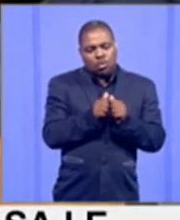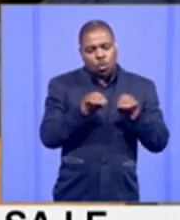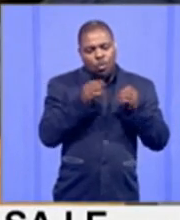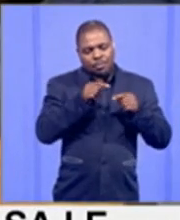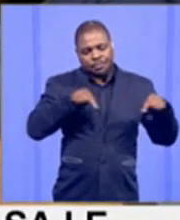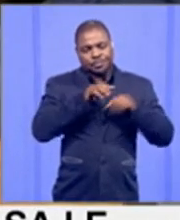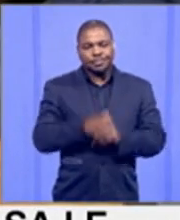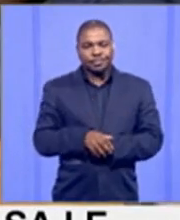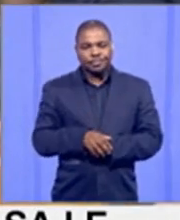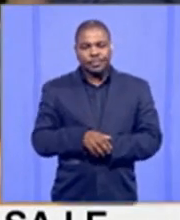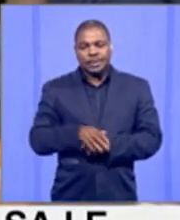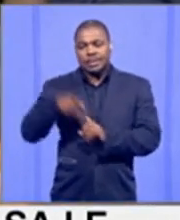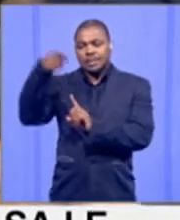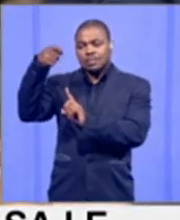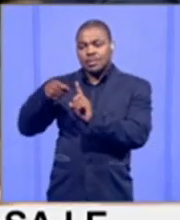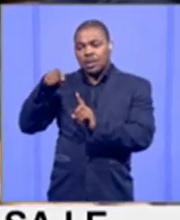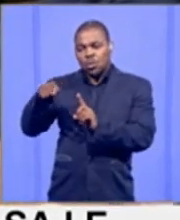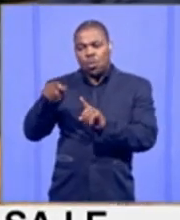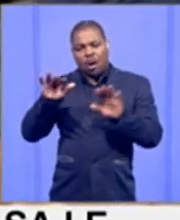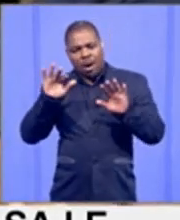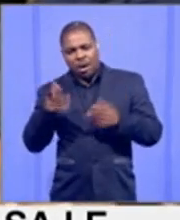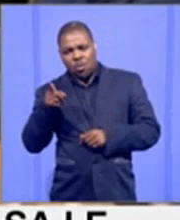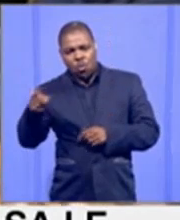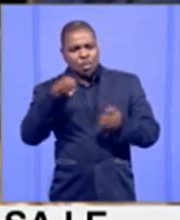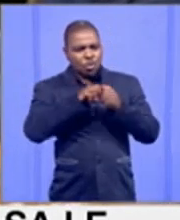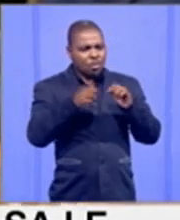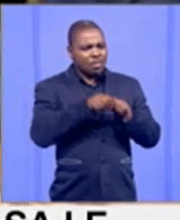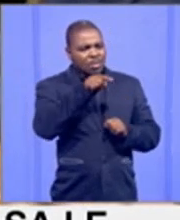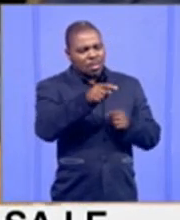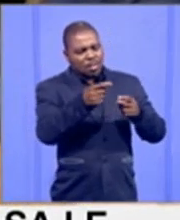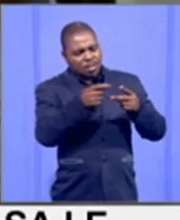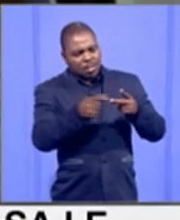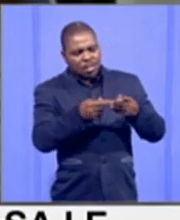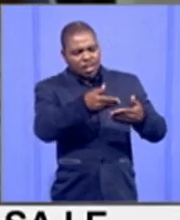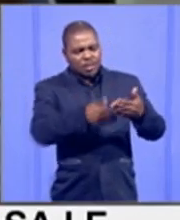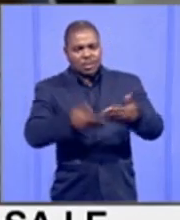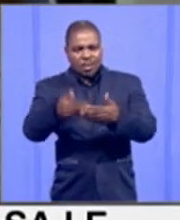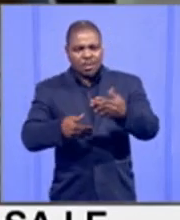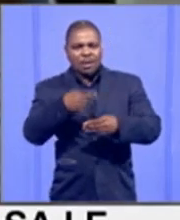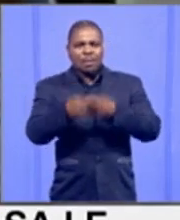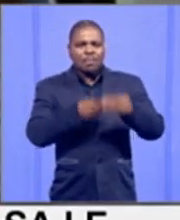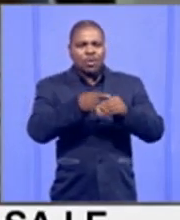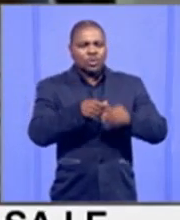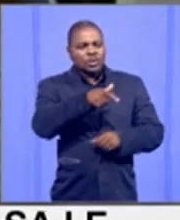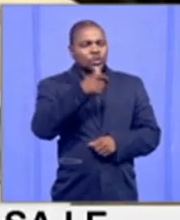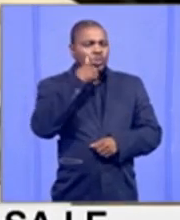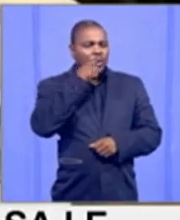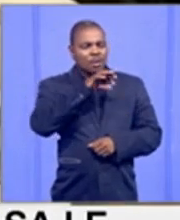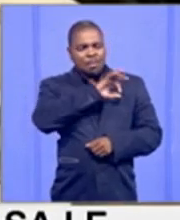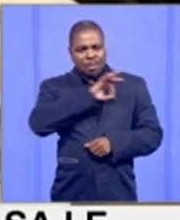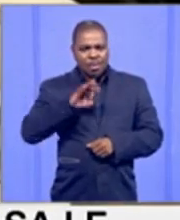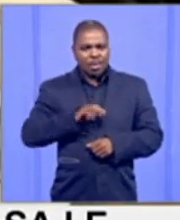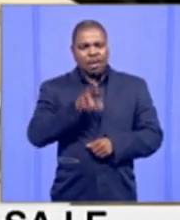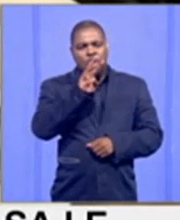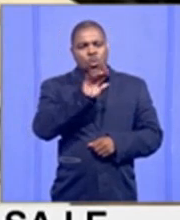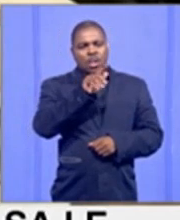Ditla morago tsa ka mo spikara sa lekgotla a rarolotse go pharela ya mangwalo a mabedi a go itekolla ga meyara wa Tshwane Rendel Williams